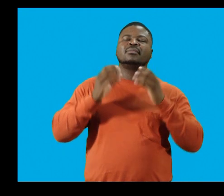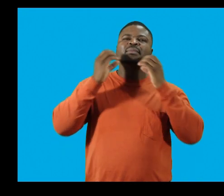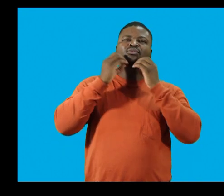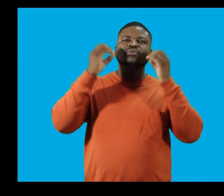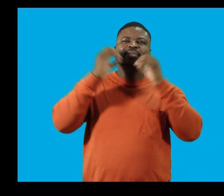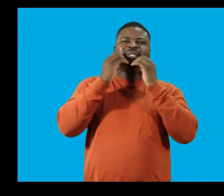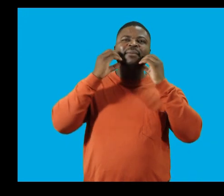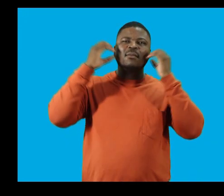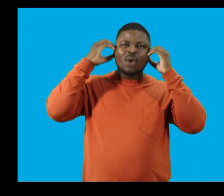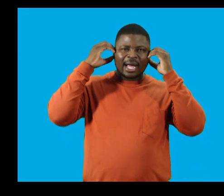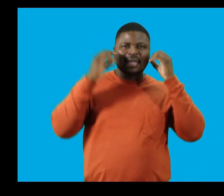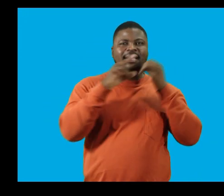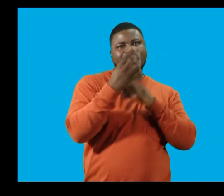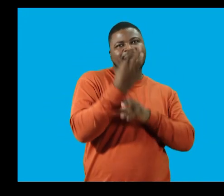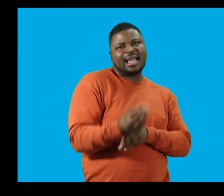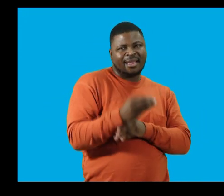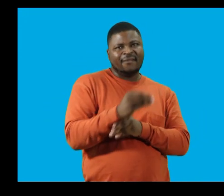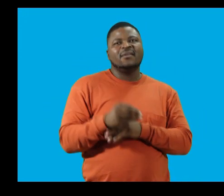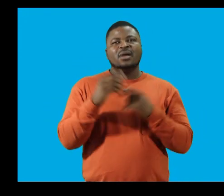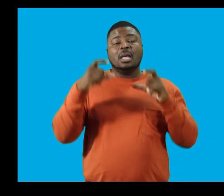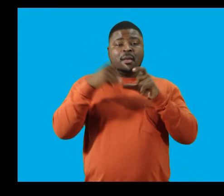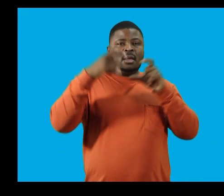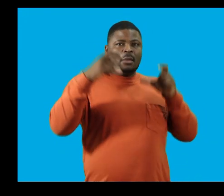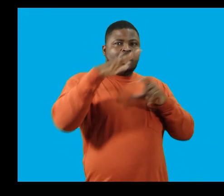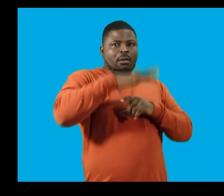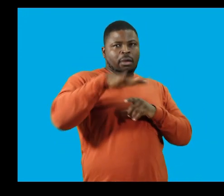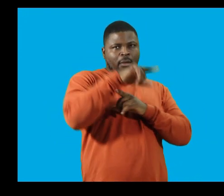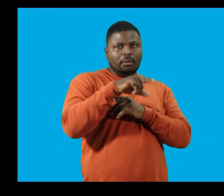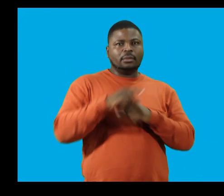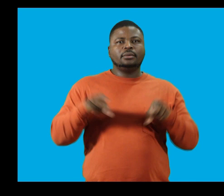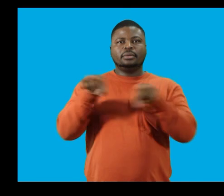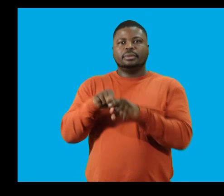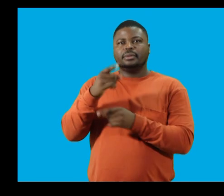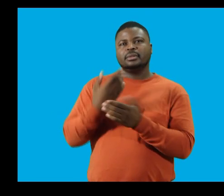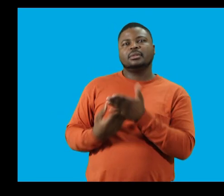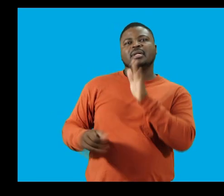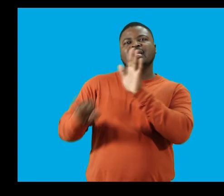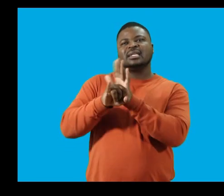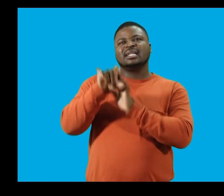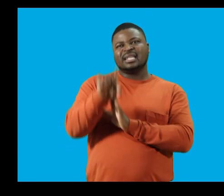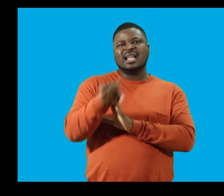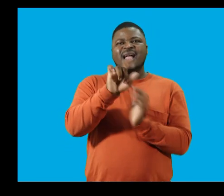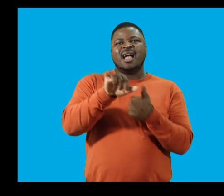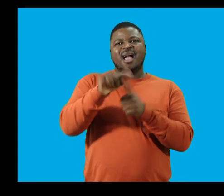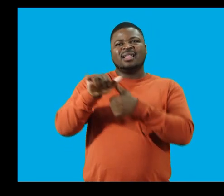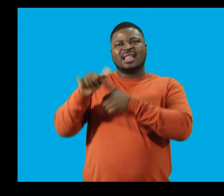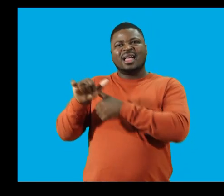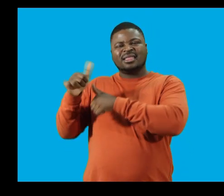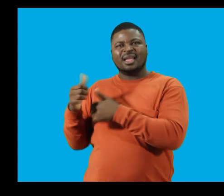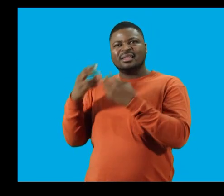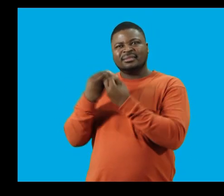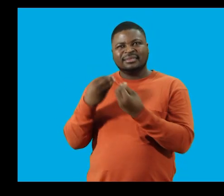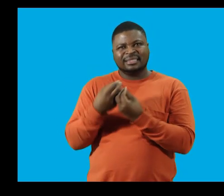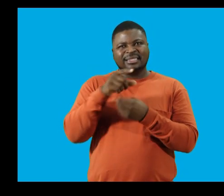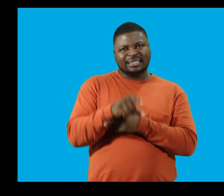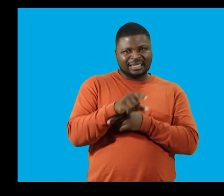Mozambique, and that is the major areas. And then we can also see there is a grid reference. So